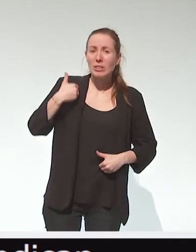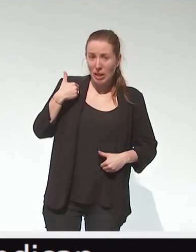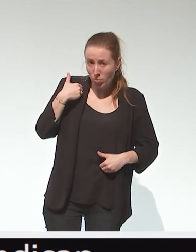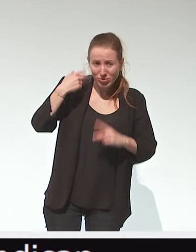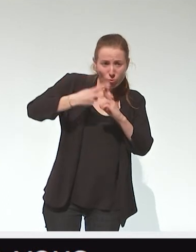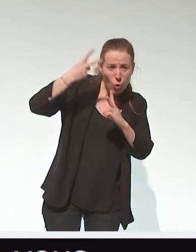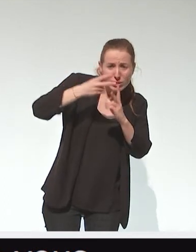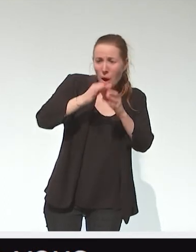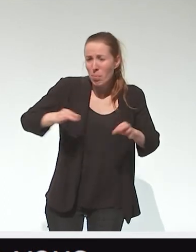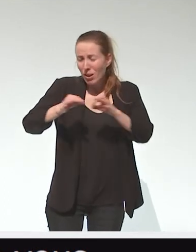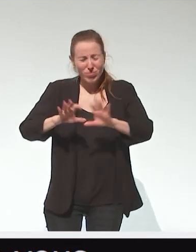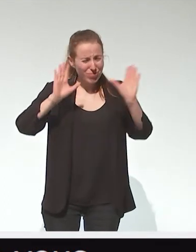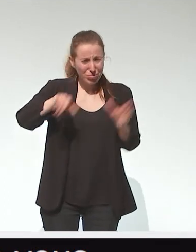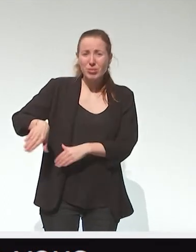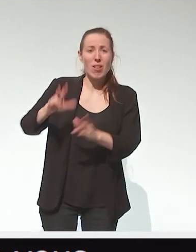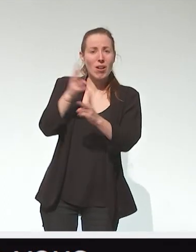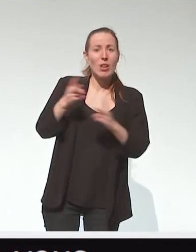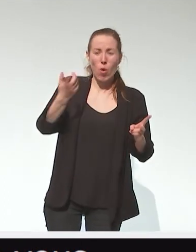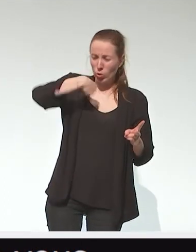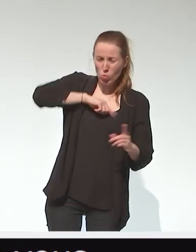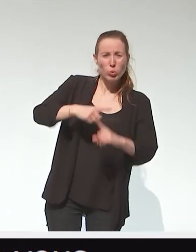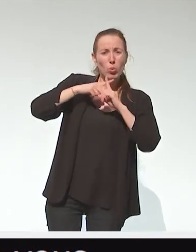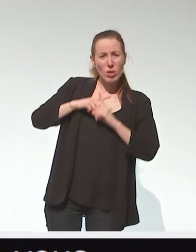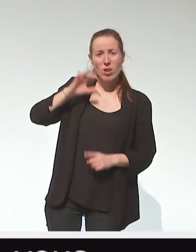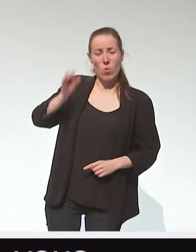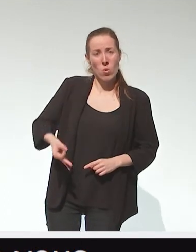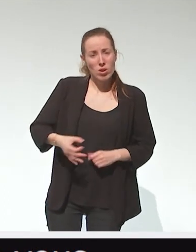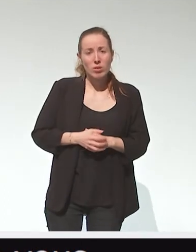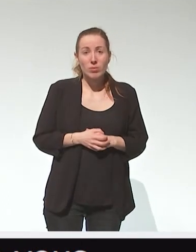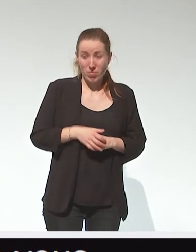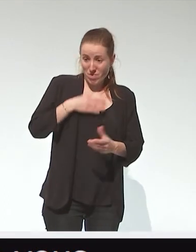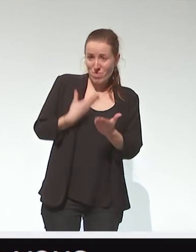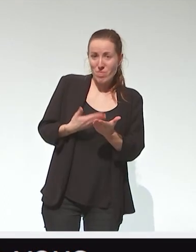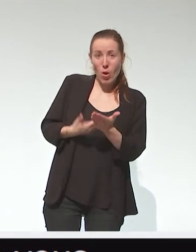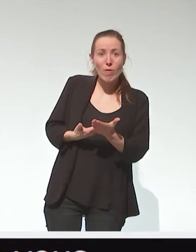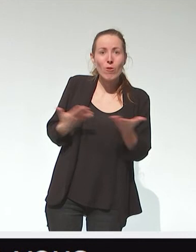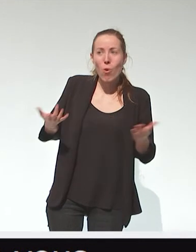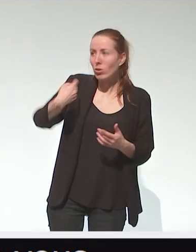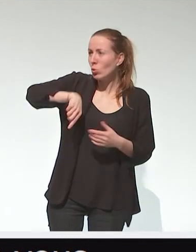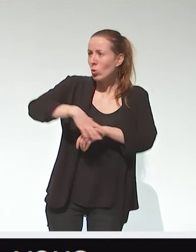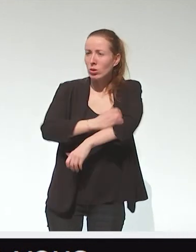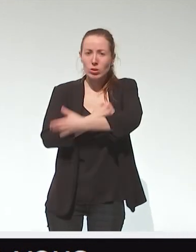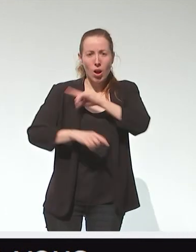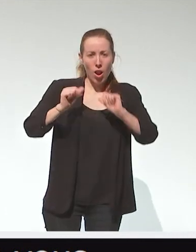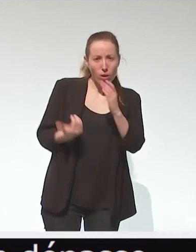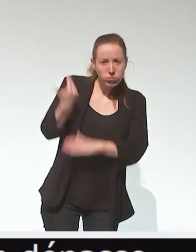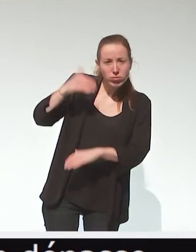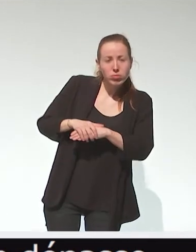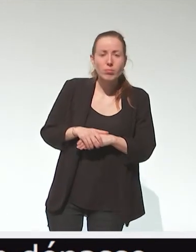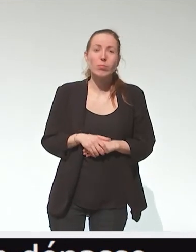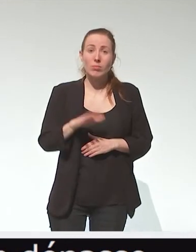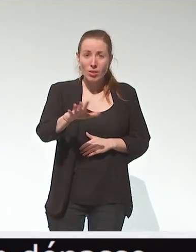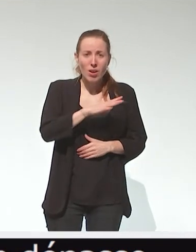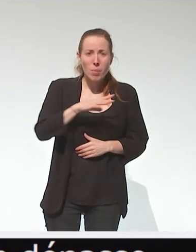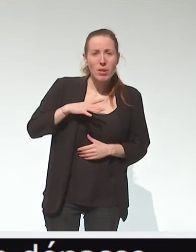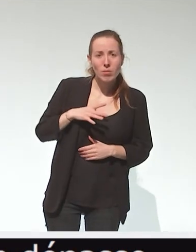Disability is something that transcends borders, boundaries. It's everybody's business. We're all involved, we're all affected,